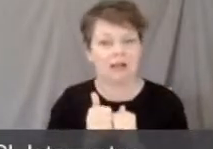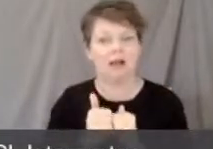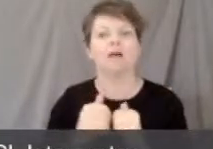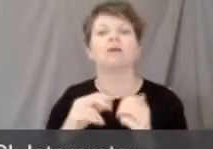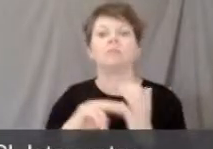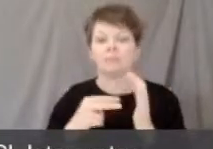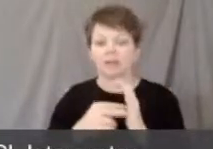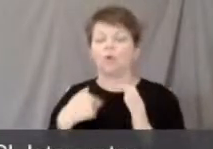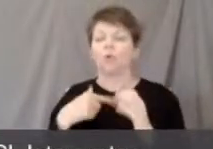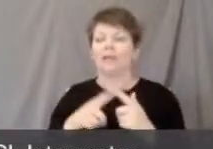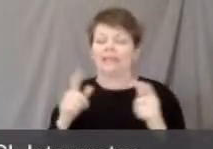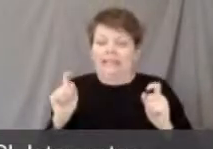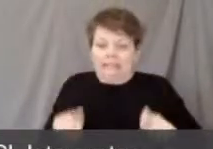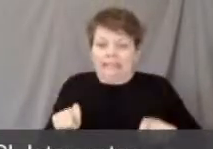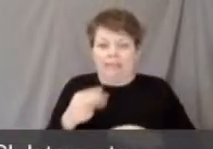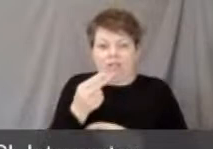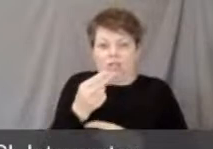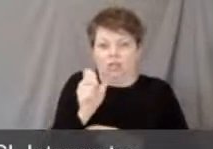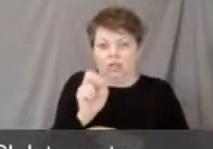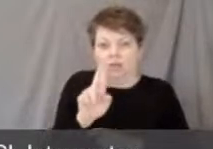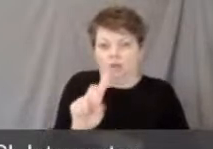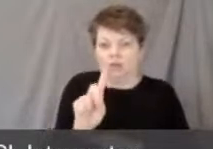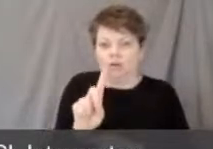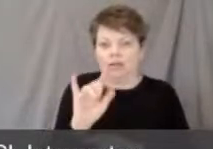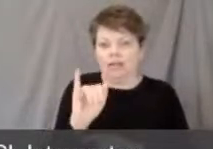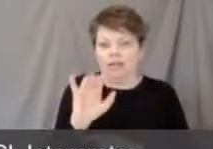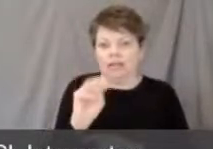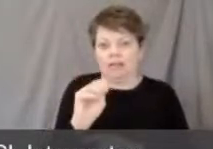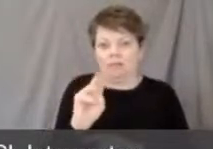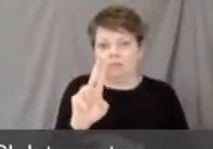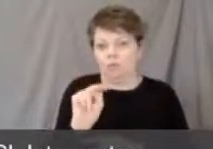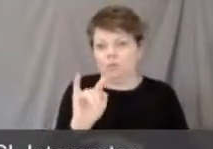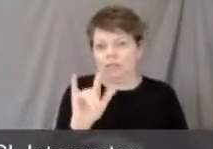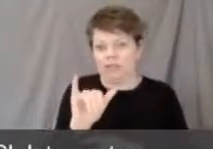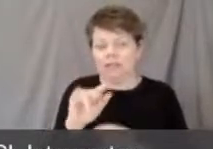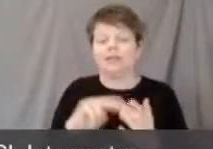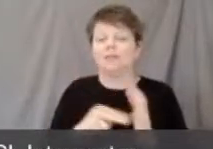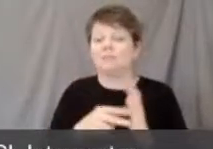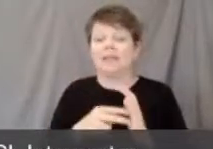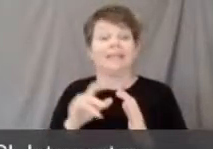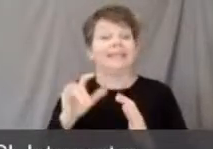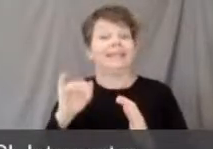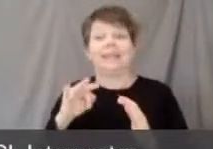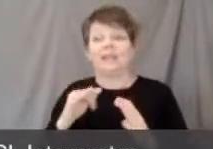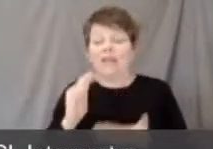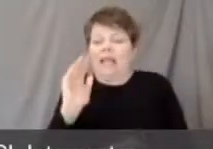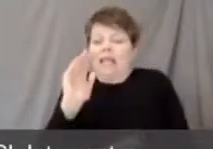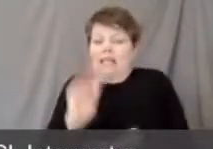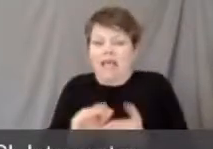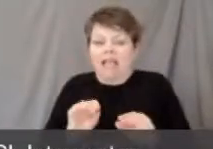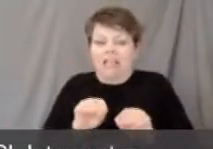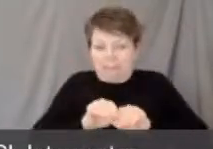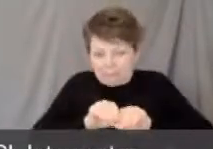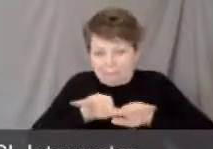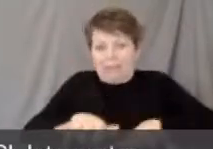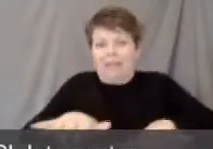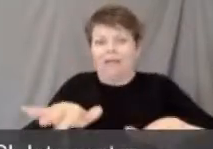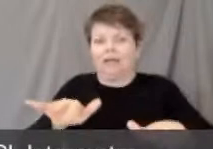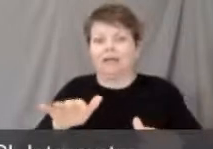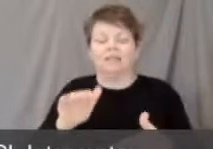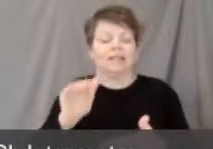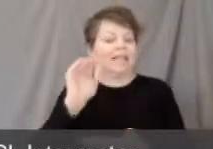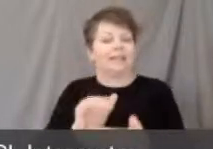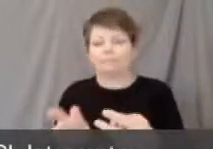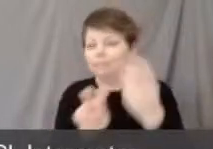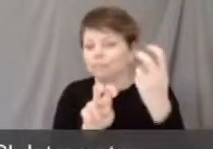herd immunity. The less people that this virus can spread to, the less people that will be infected, the less people who will end up hospitalized, the less people who